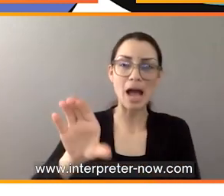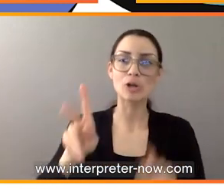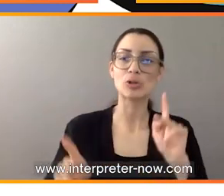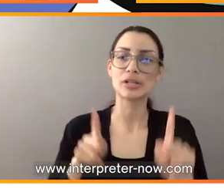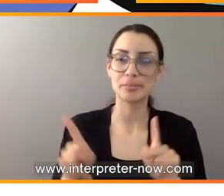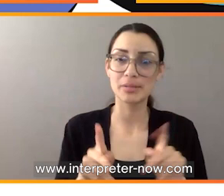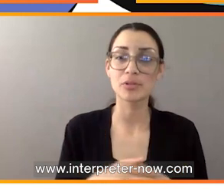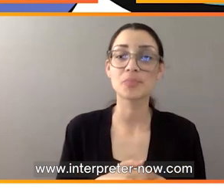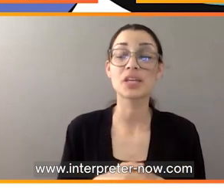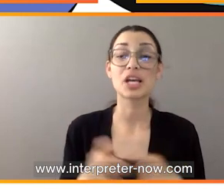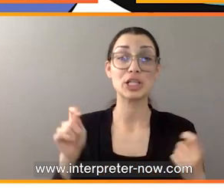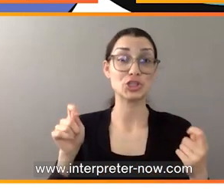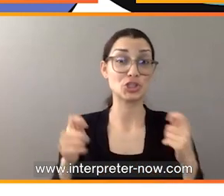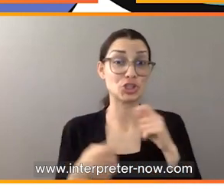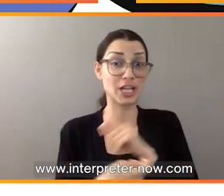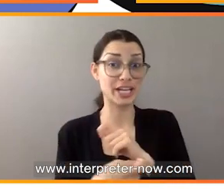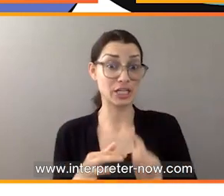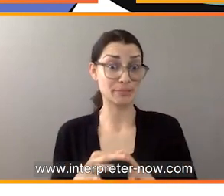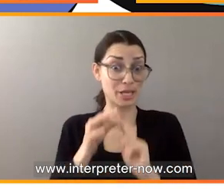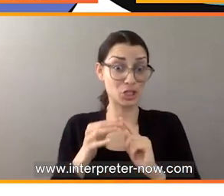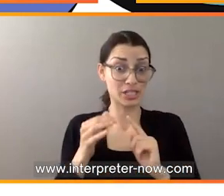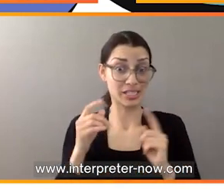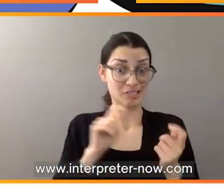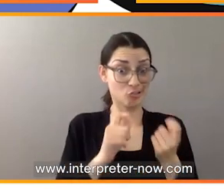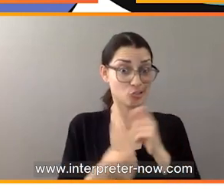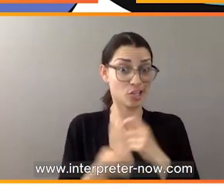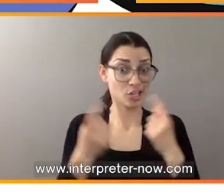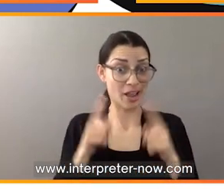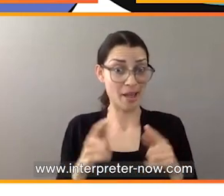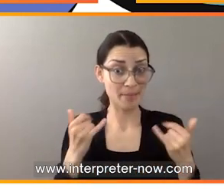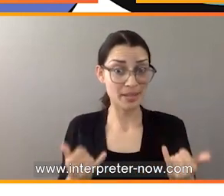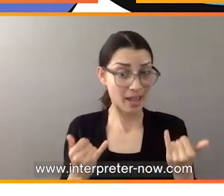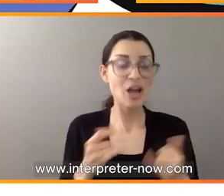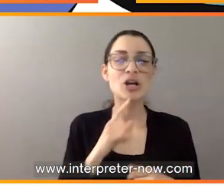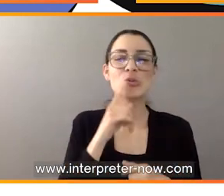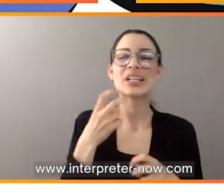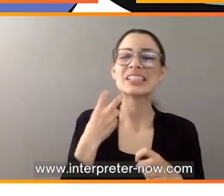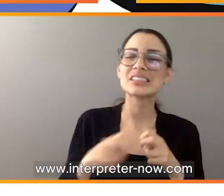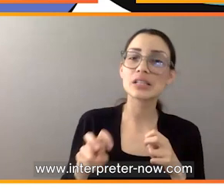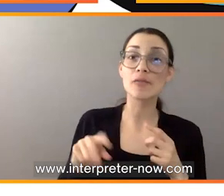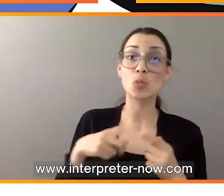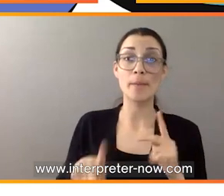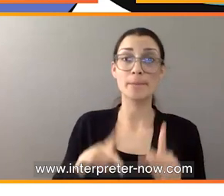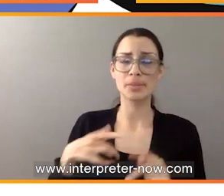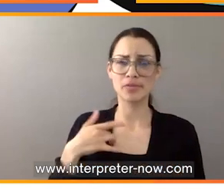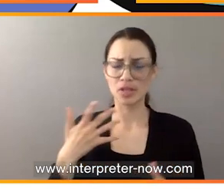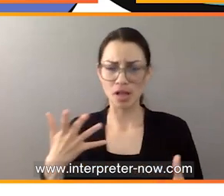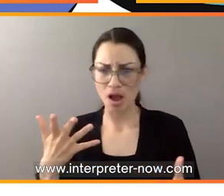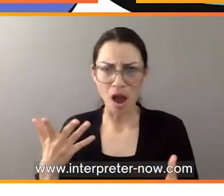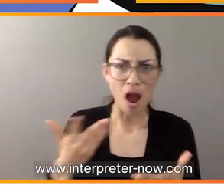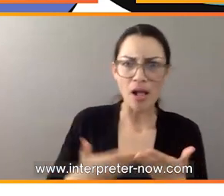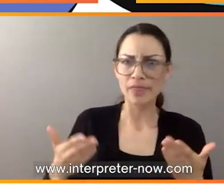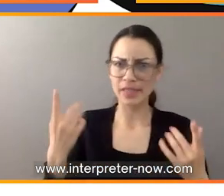people, right? I think in change, and especially change now that's happening, and you know this, I think it's tough when people feel